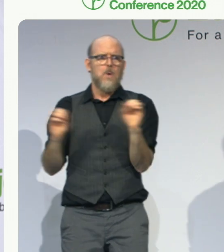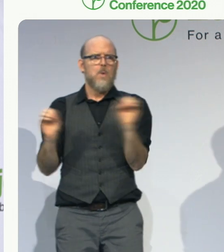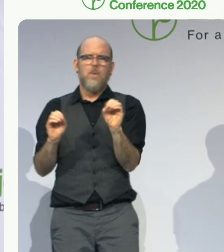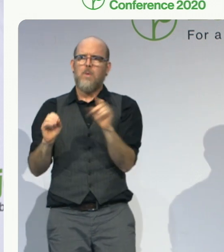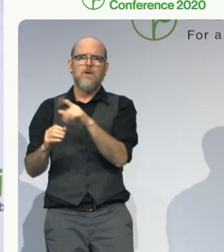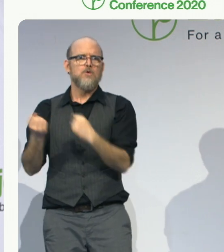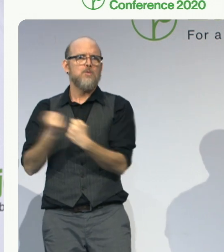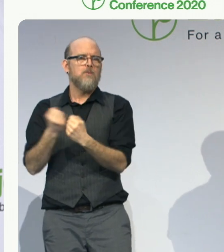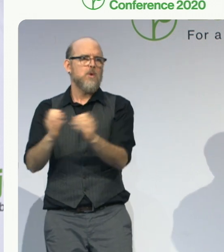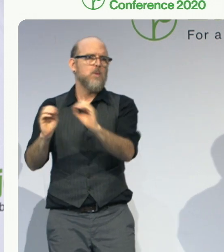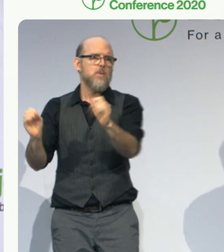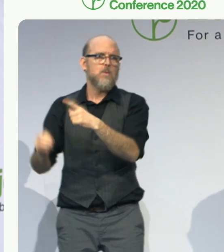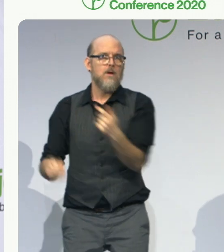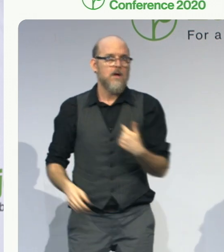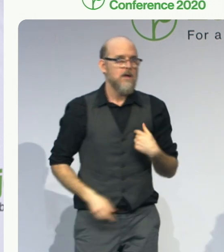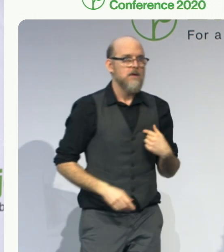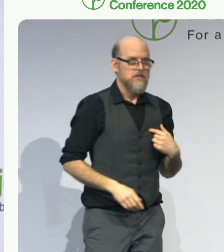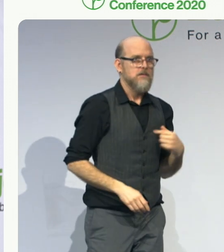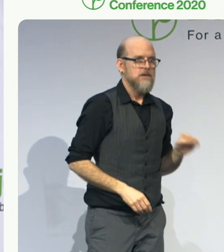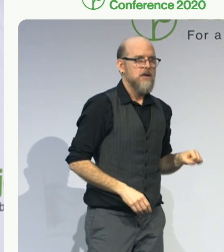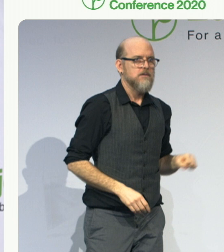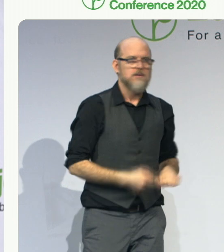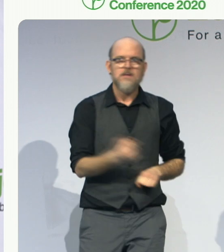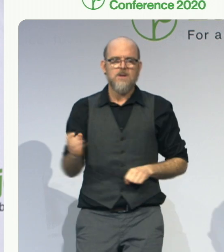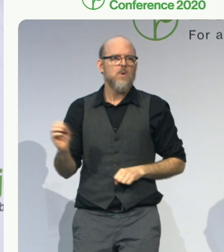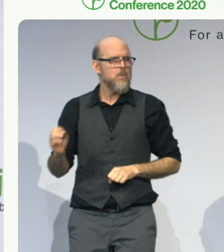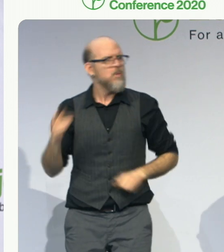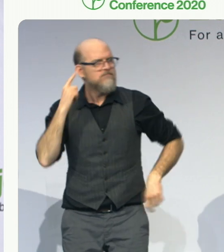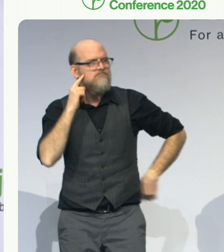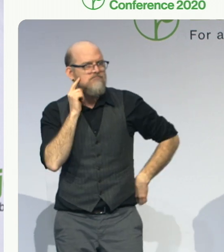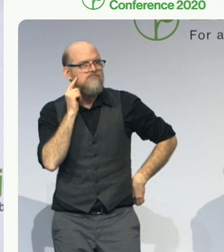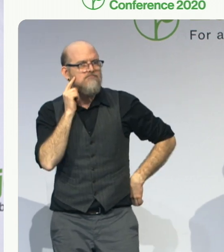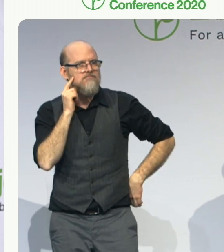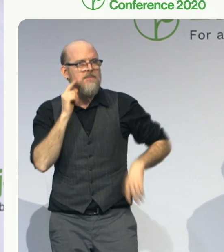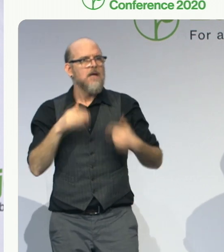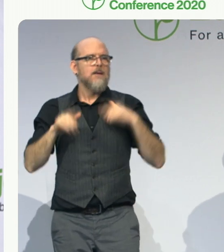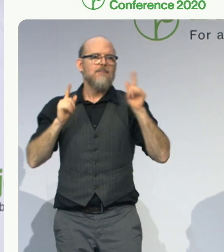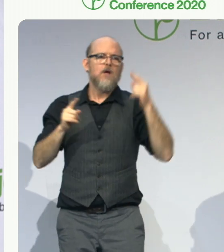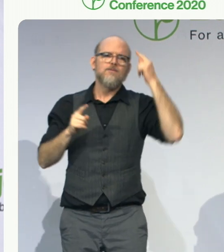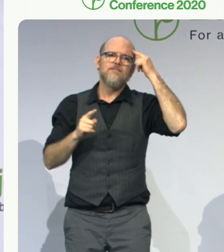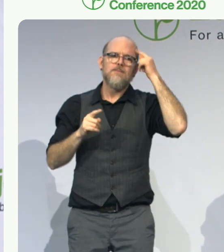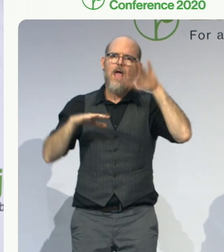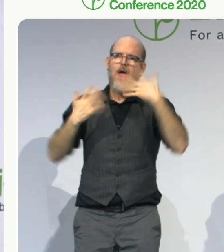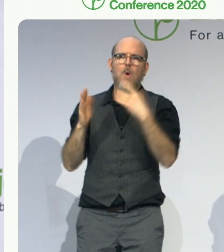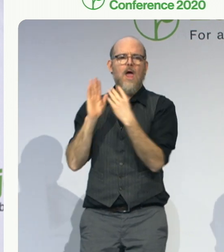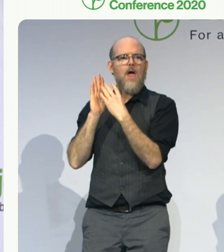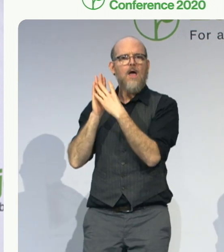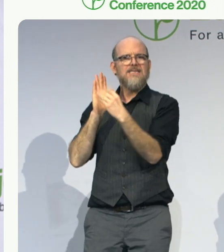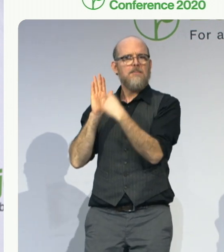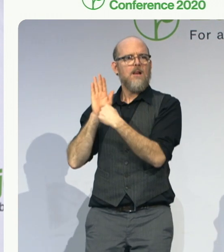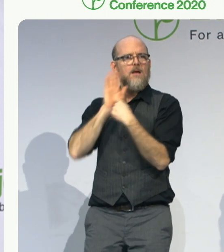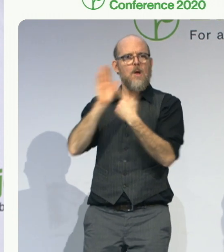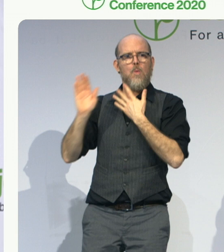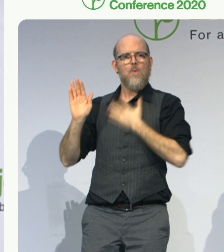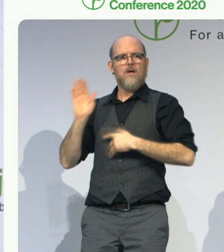given? As we continue sharing best practices in inclusive education, let us not forget